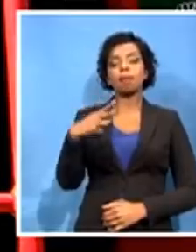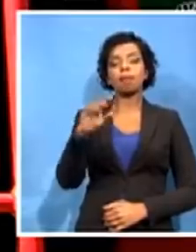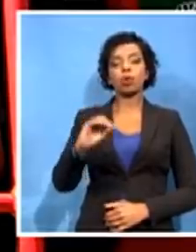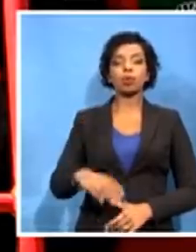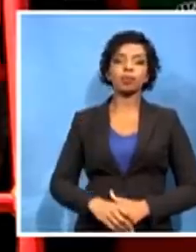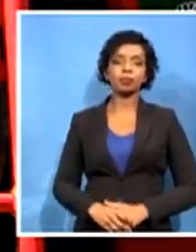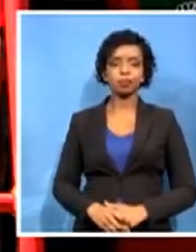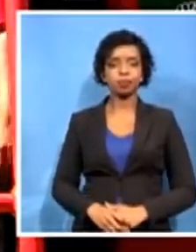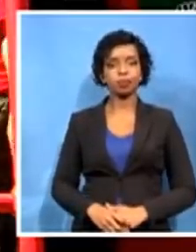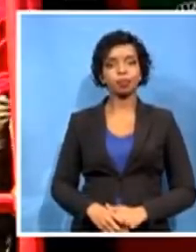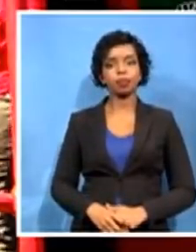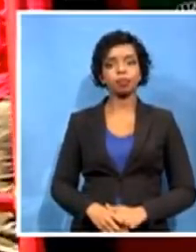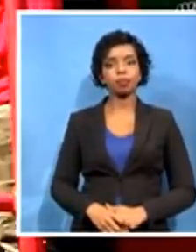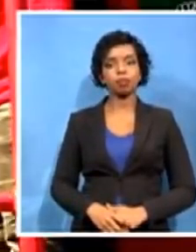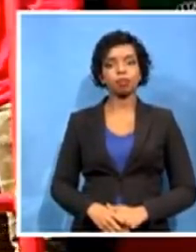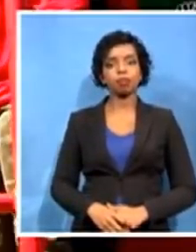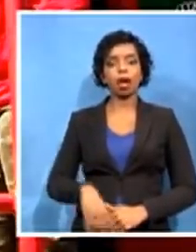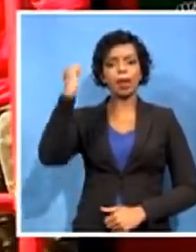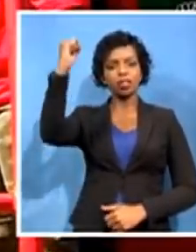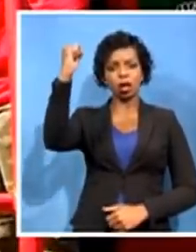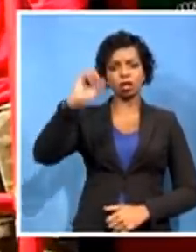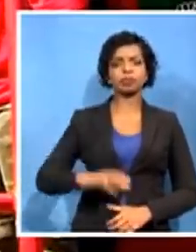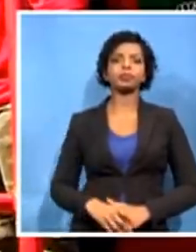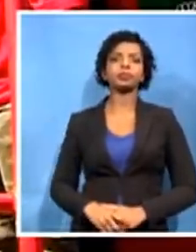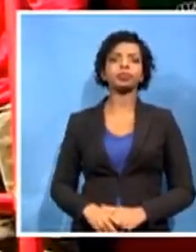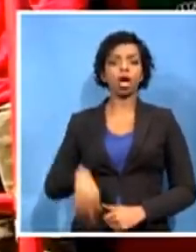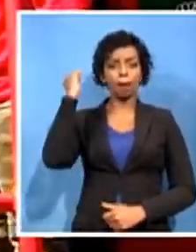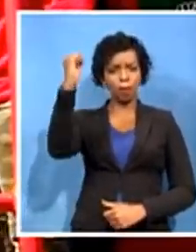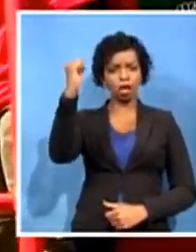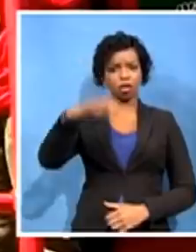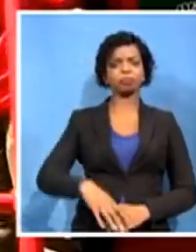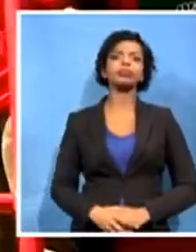Manga! Manga! Owe tu!